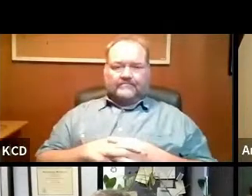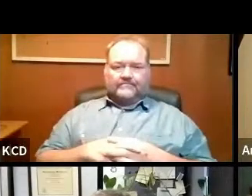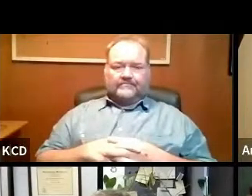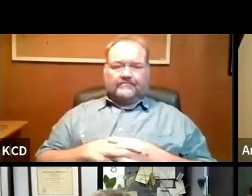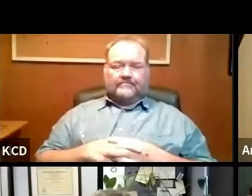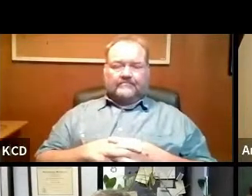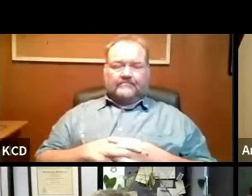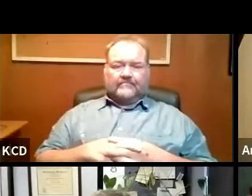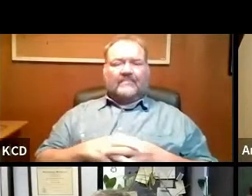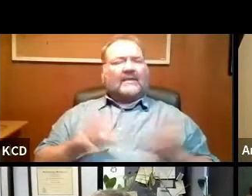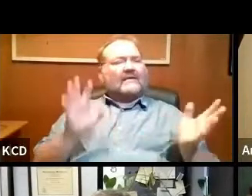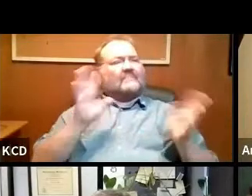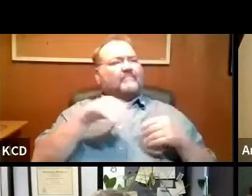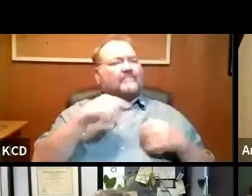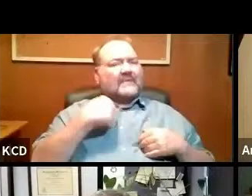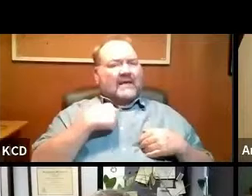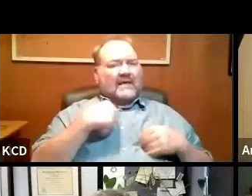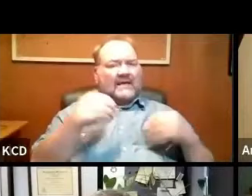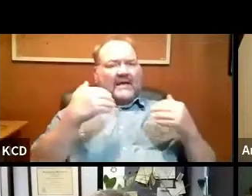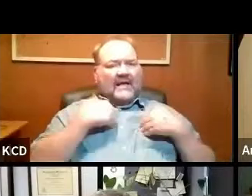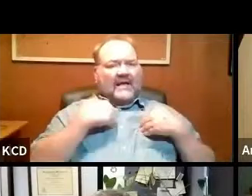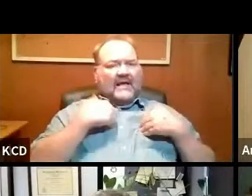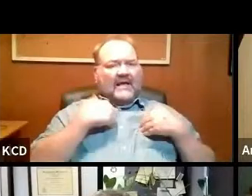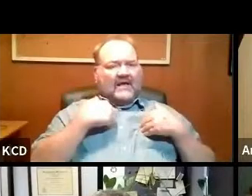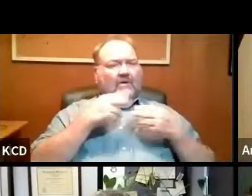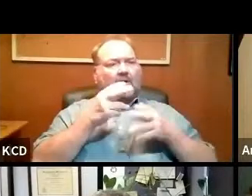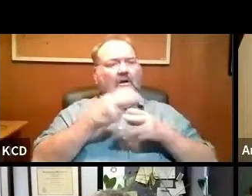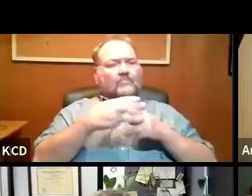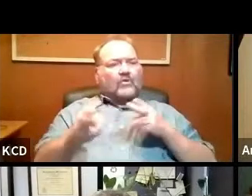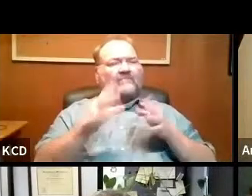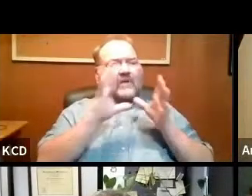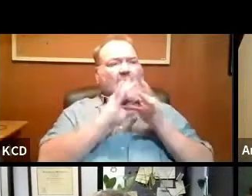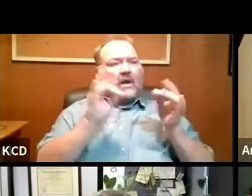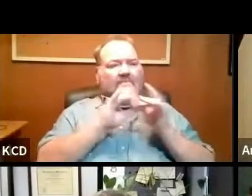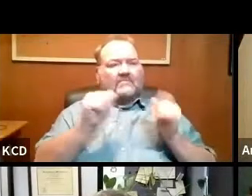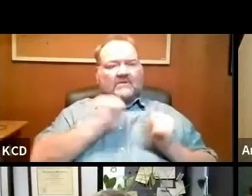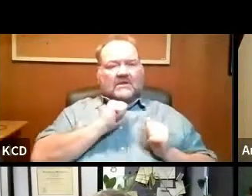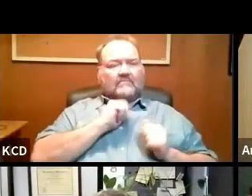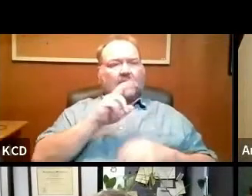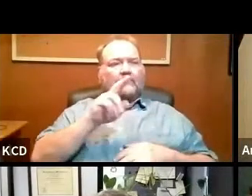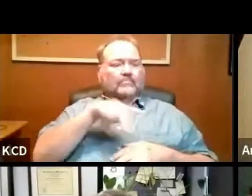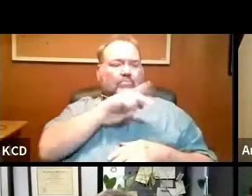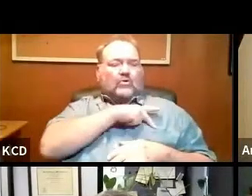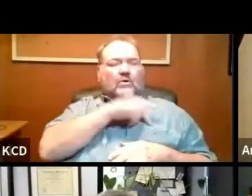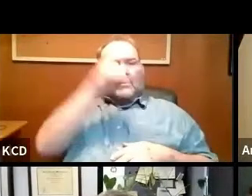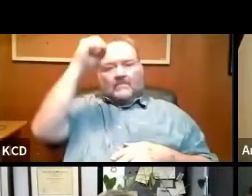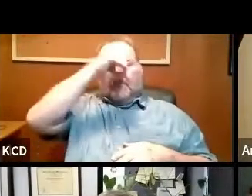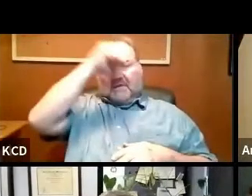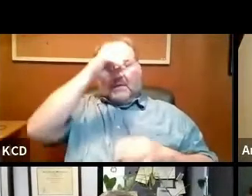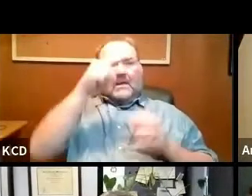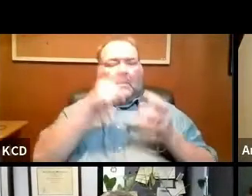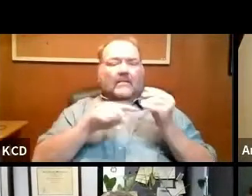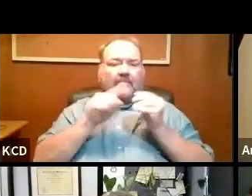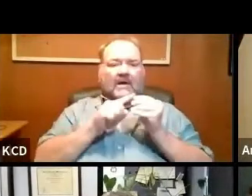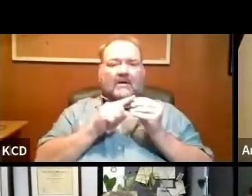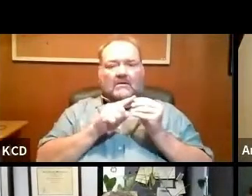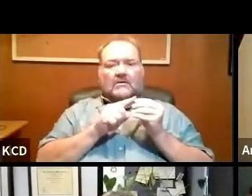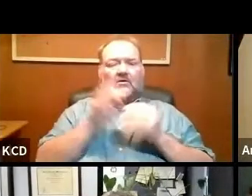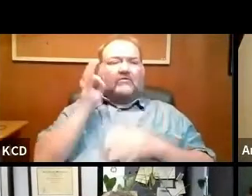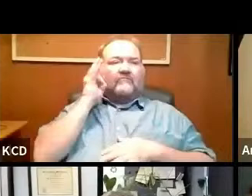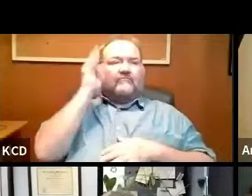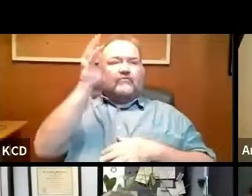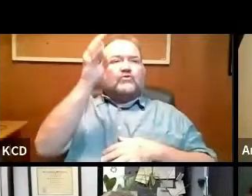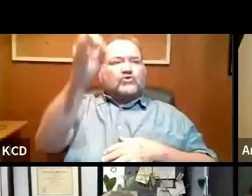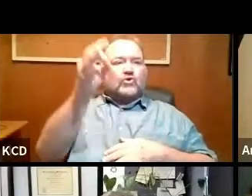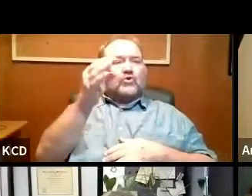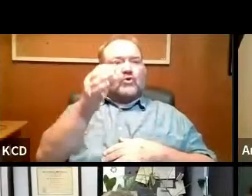So I've got maybe a brief comment. This is just maybe kind of a personal opinion about future